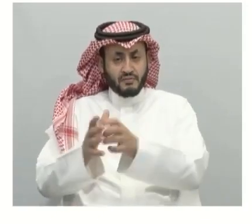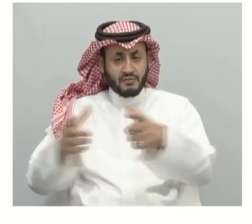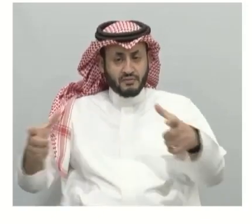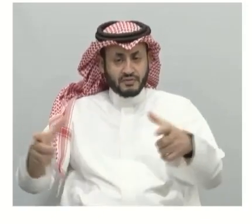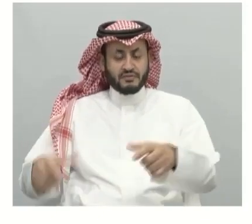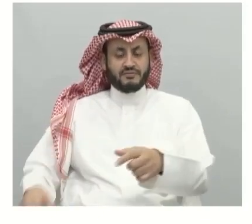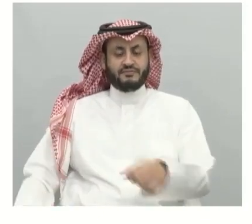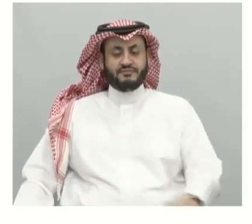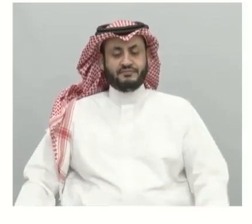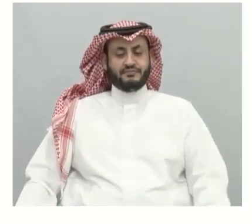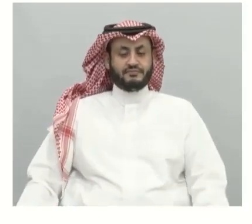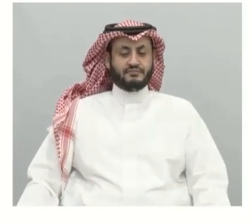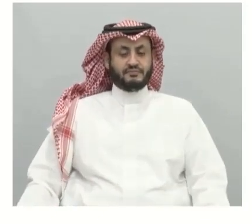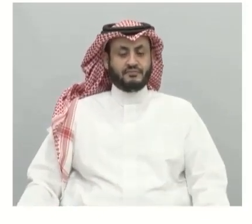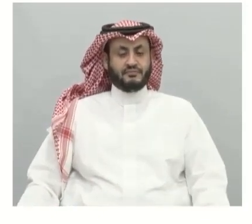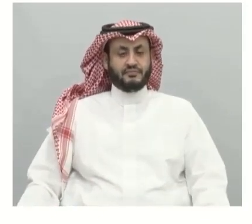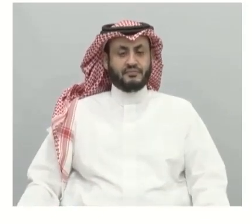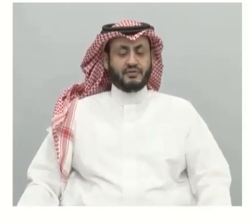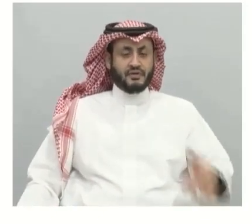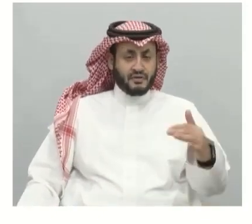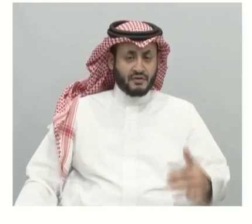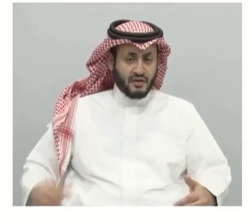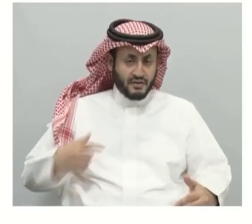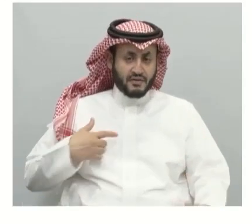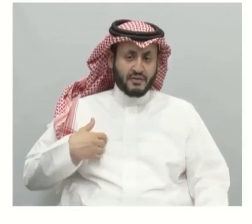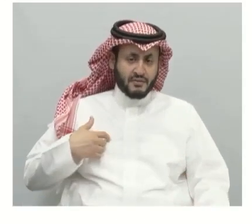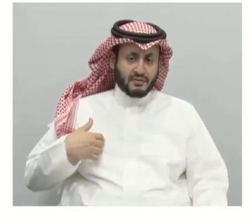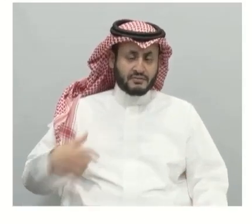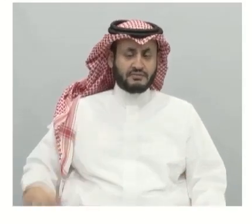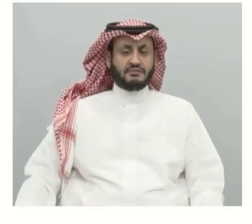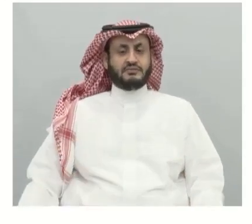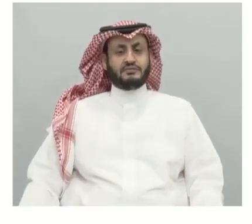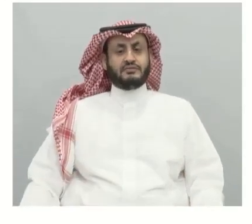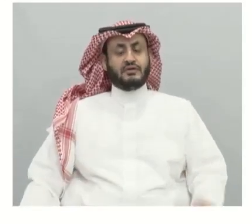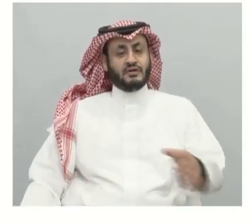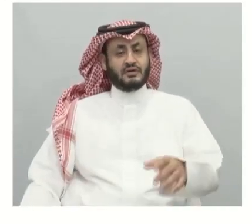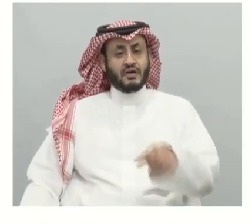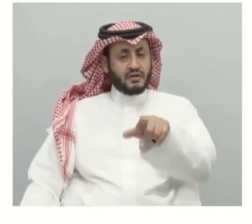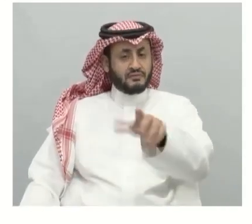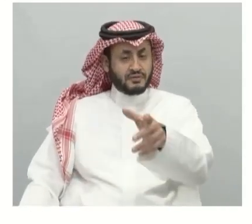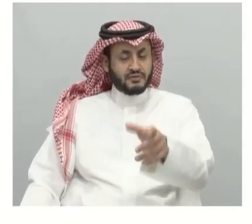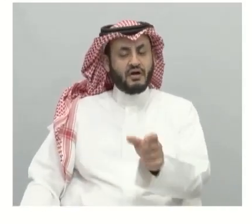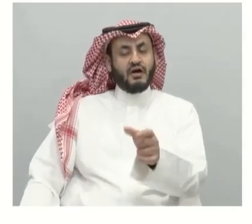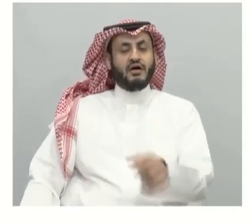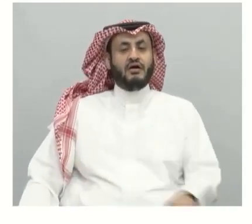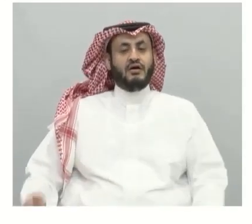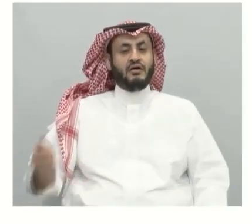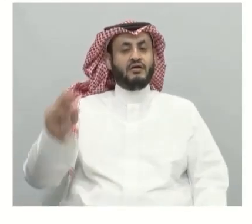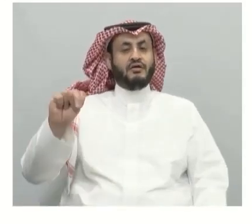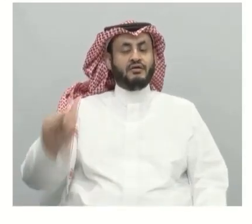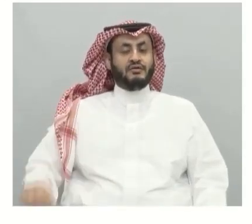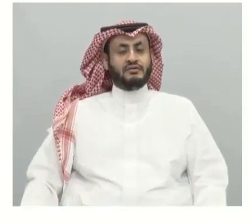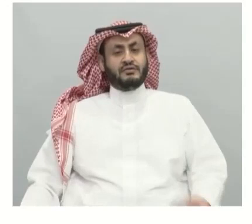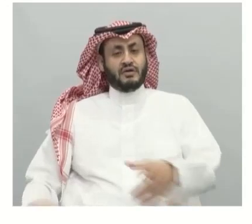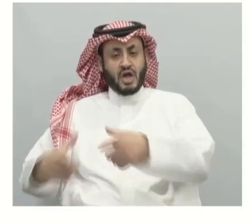Madrid. Mexico is a name of country. People who live in Mexico called Mexican. And their